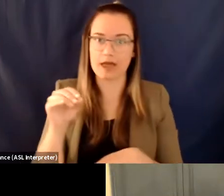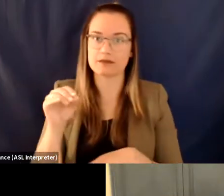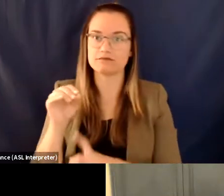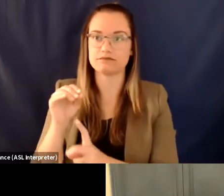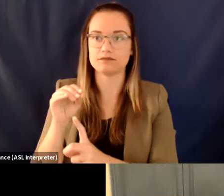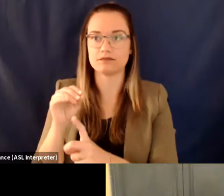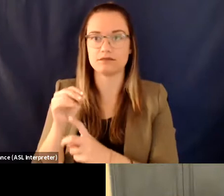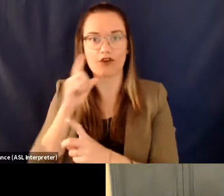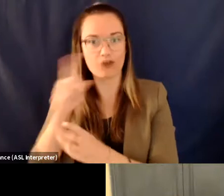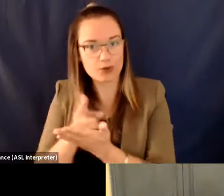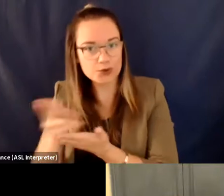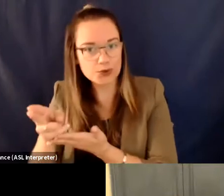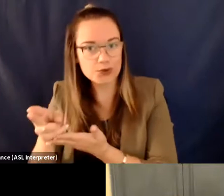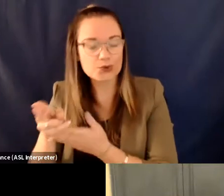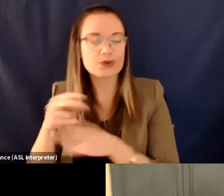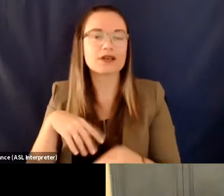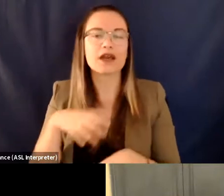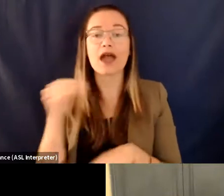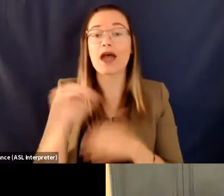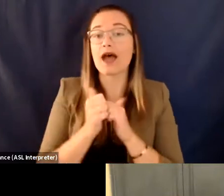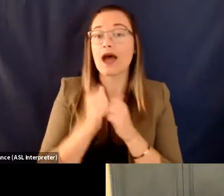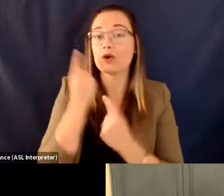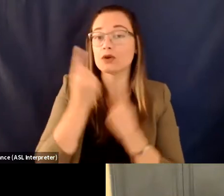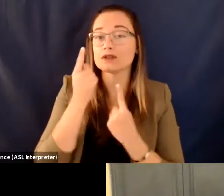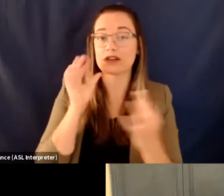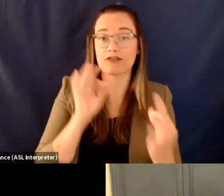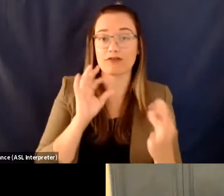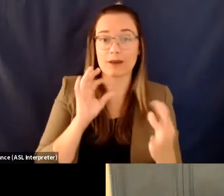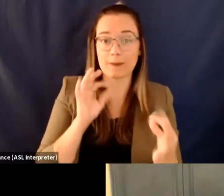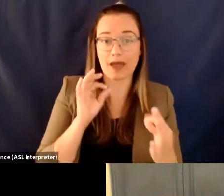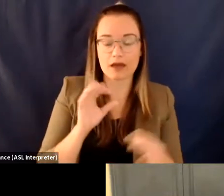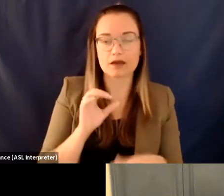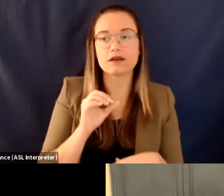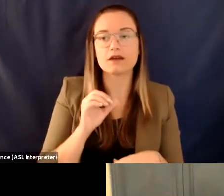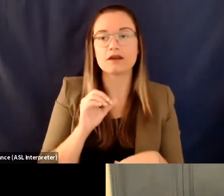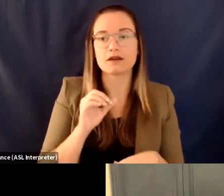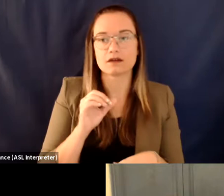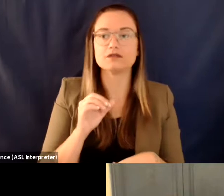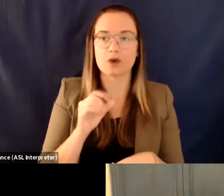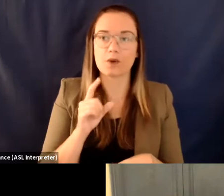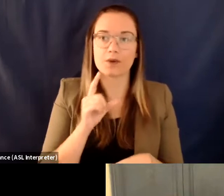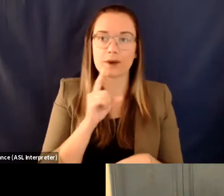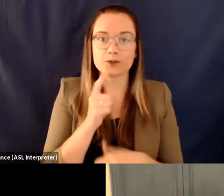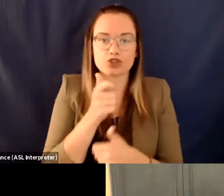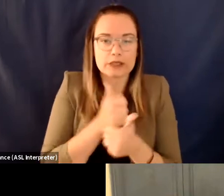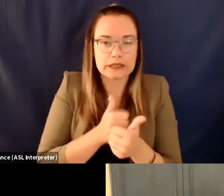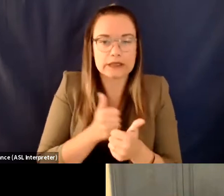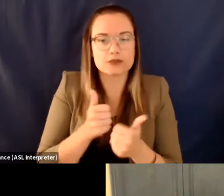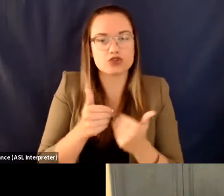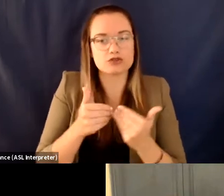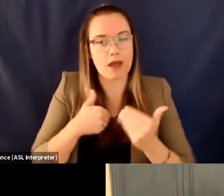to the truth, but also how you consider their feedback. And if, now not every filmmaker, I think, shares works in progress, but I think